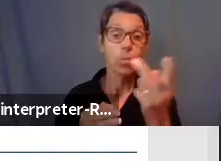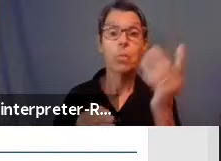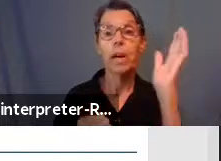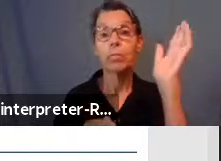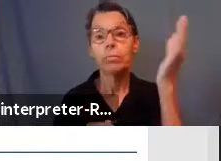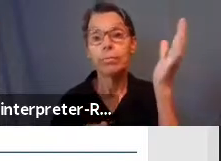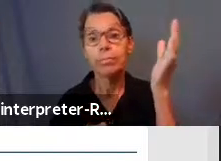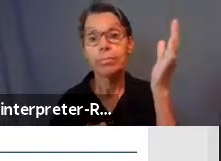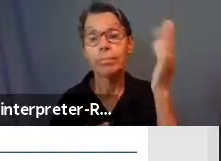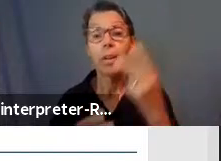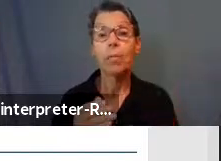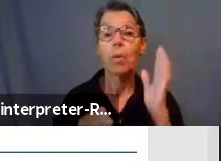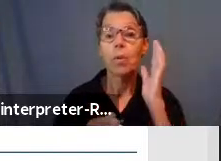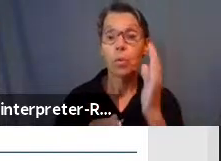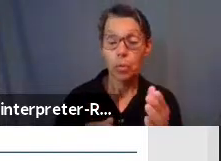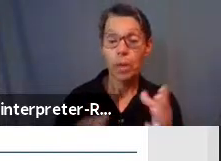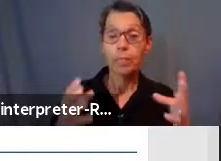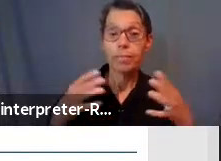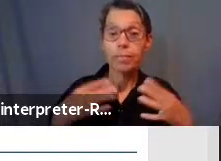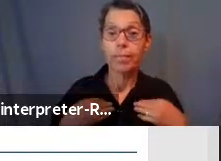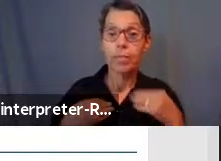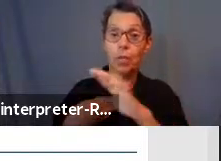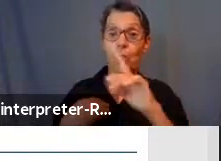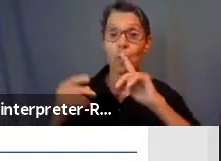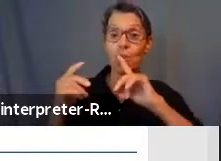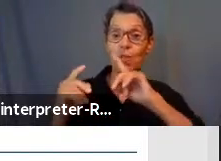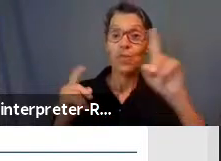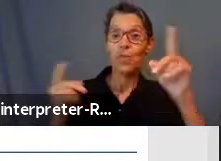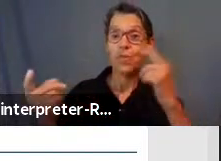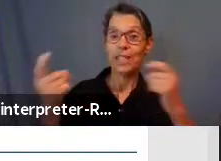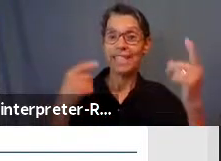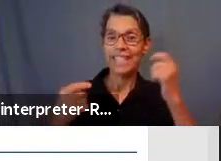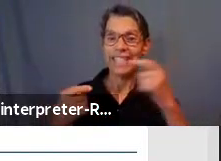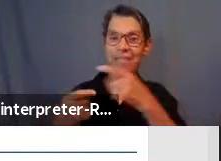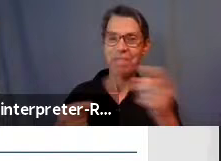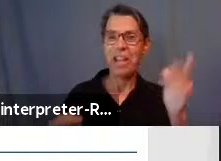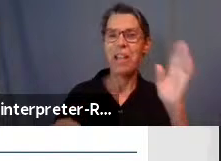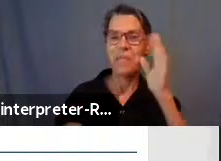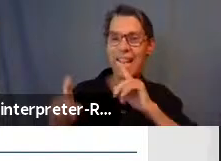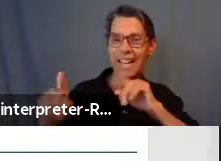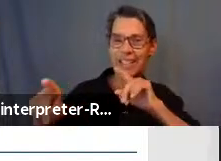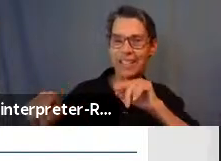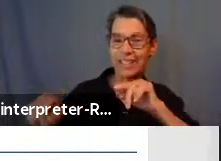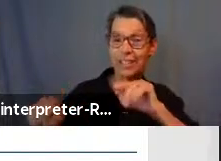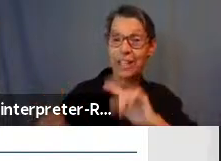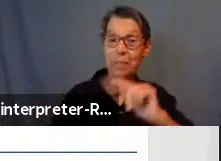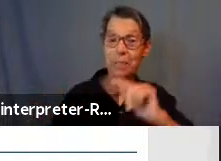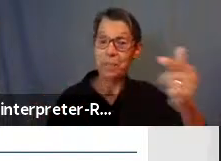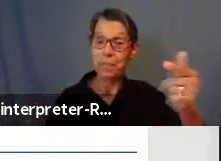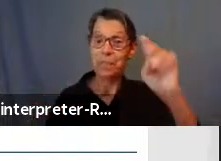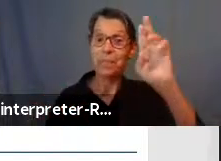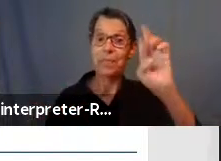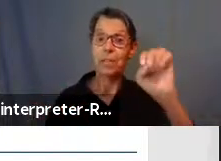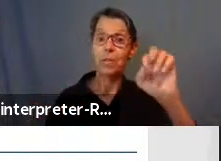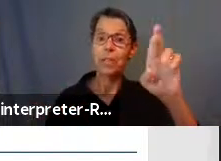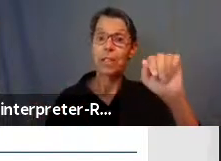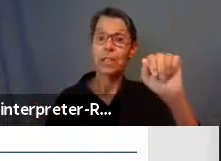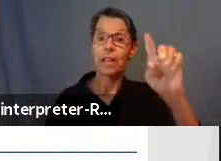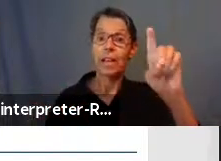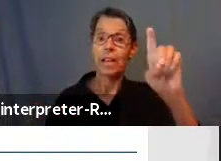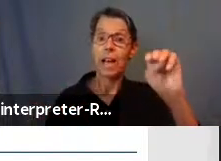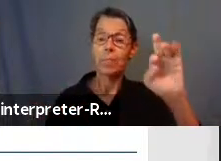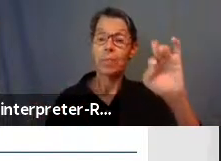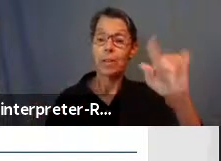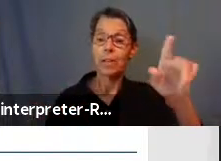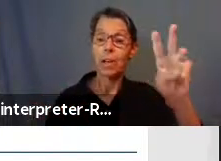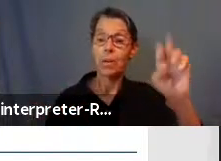they've both agreed to sit for questions and answers. So with that, I will invite Rear Admiral Watts to begin your